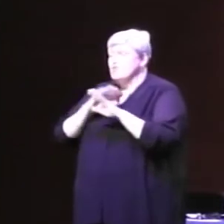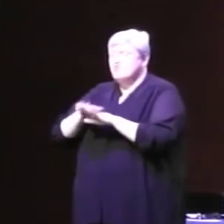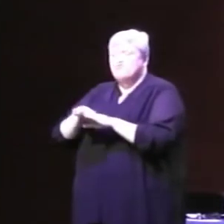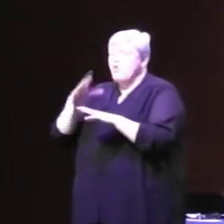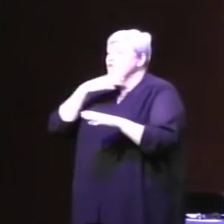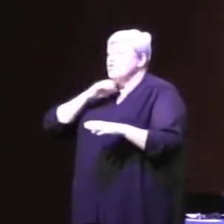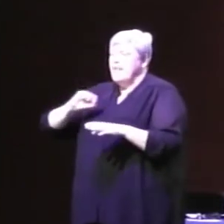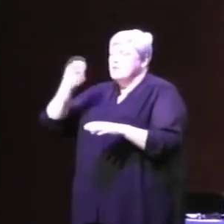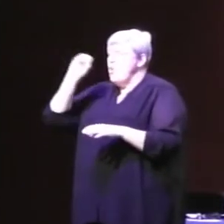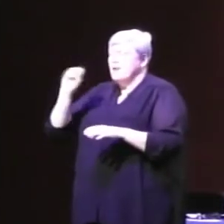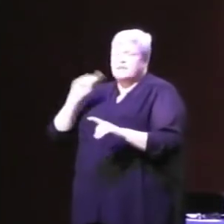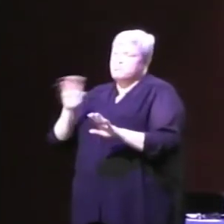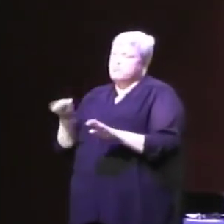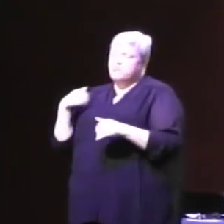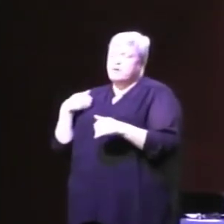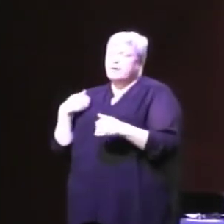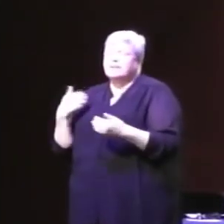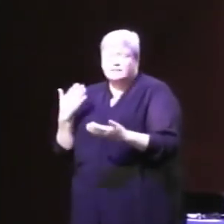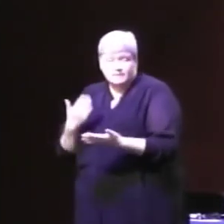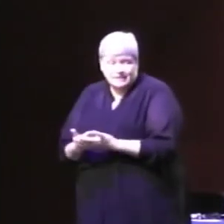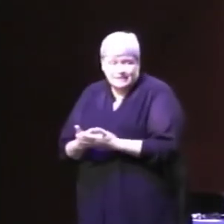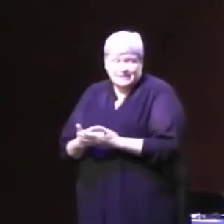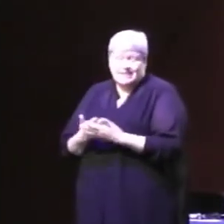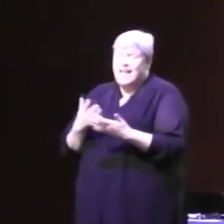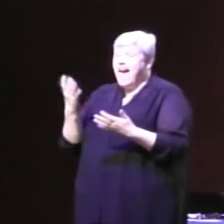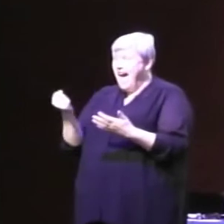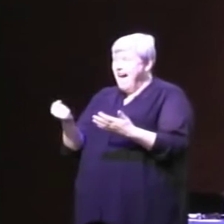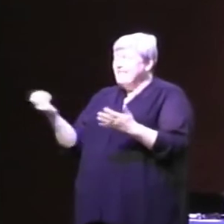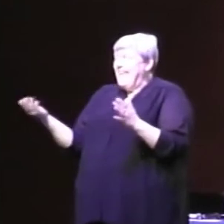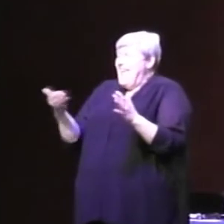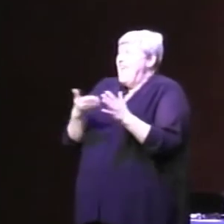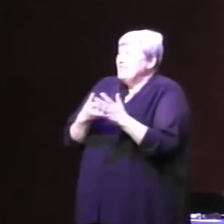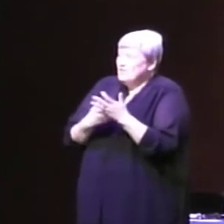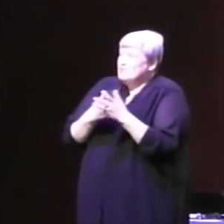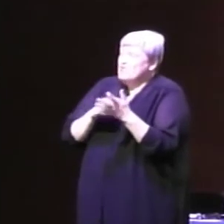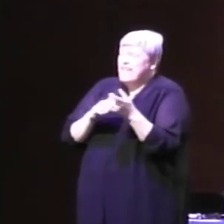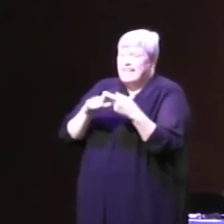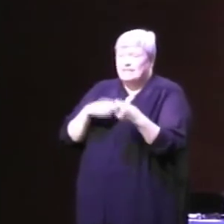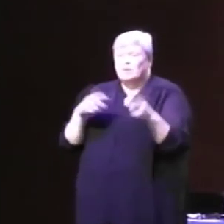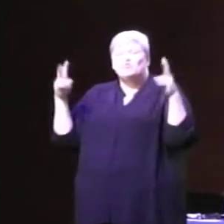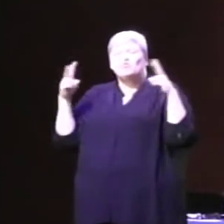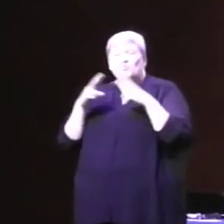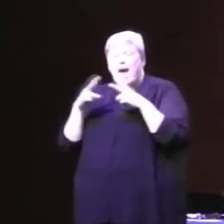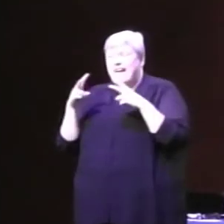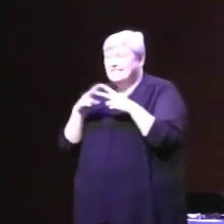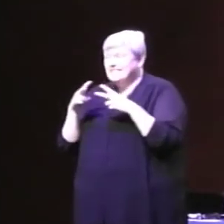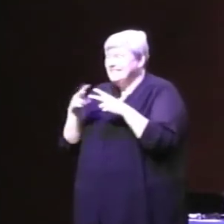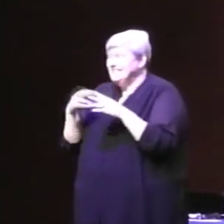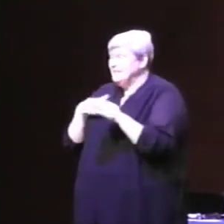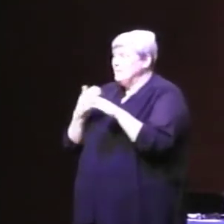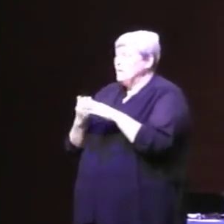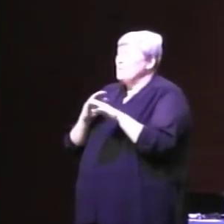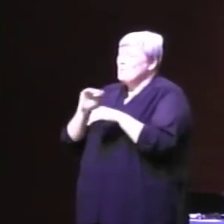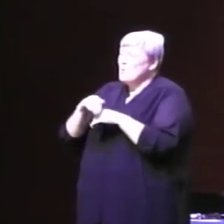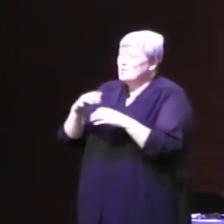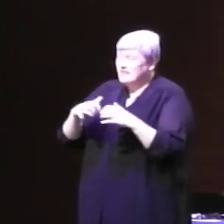about pre-devolution debt liabilities is that they carry an average interest rate twice that of post-devolution debt, spiking as